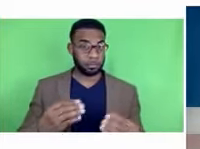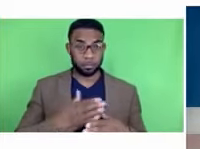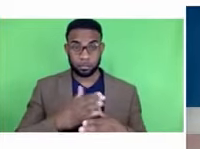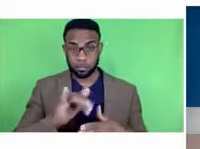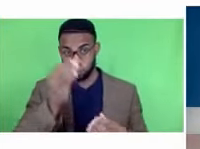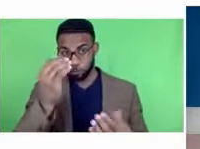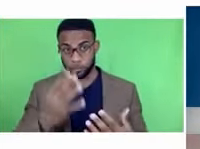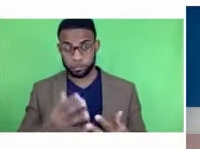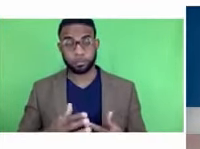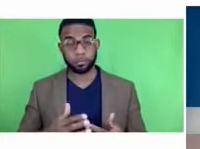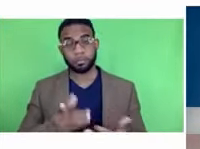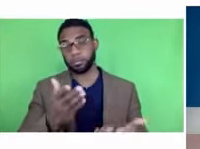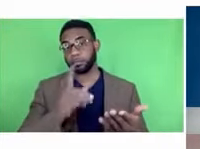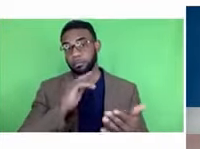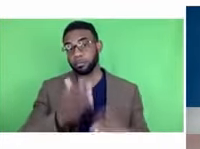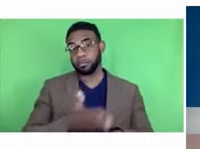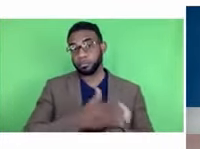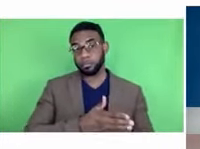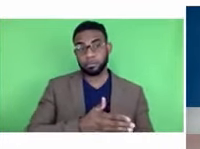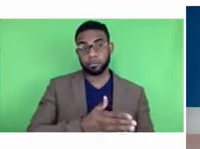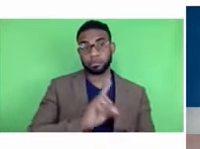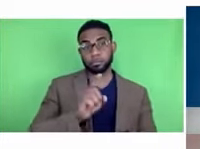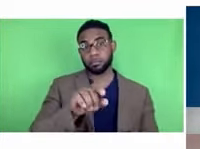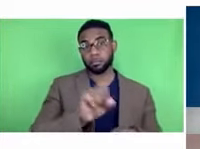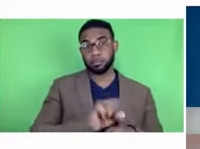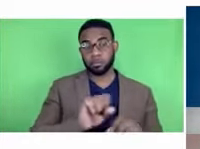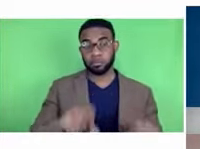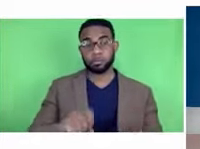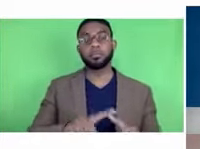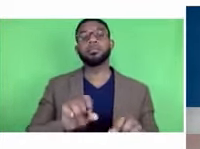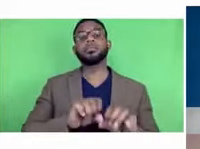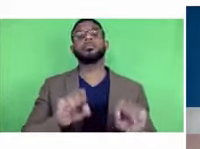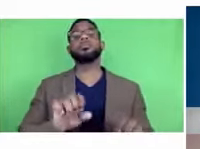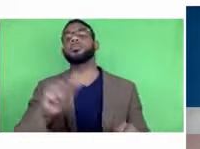information, you may be improving not only your station, but the station of